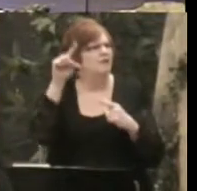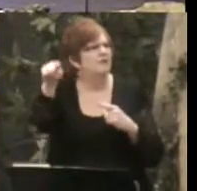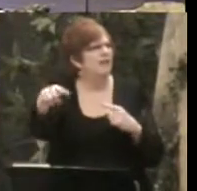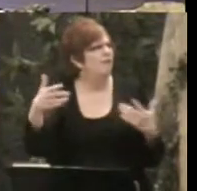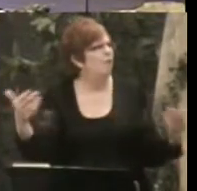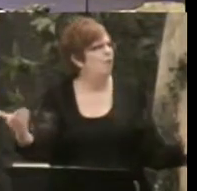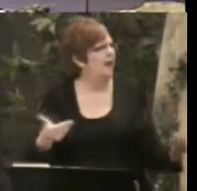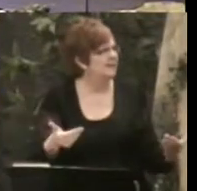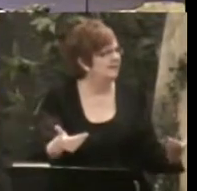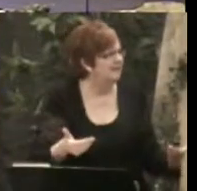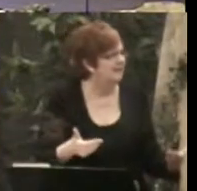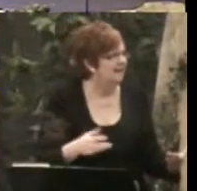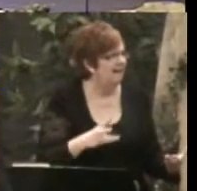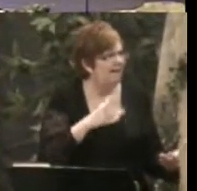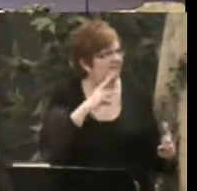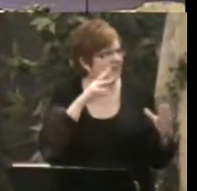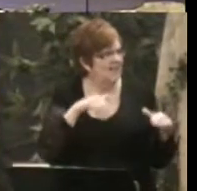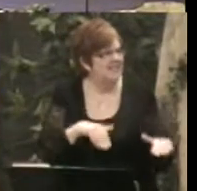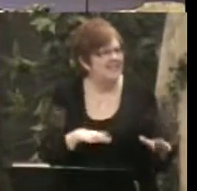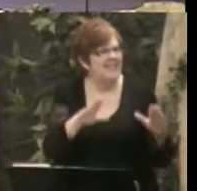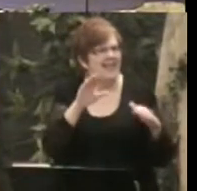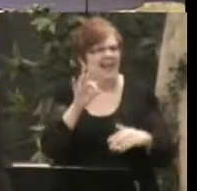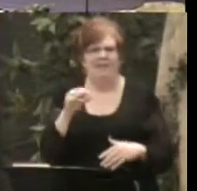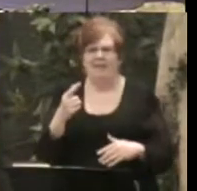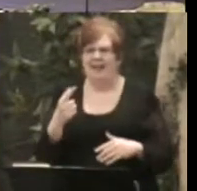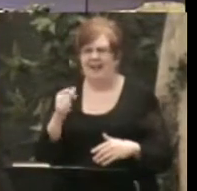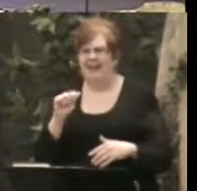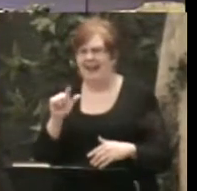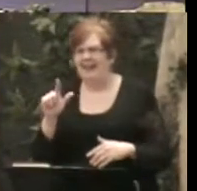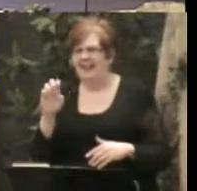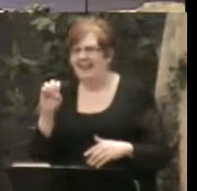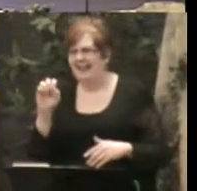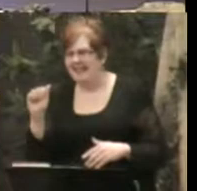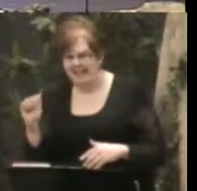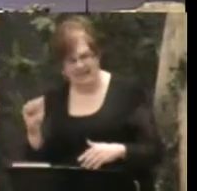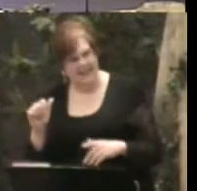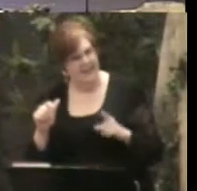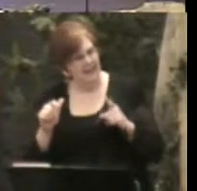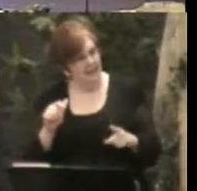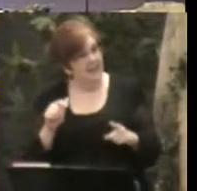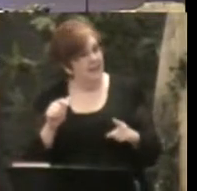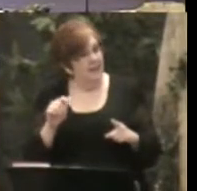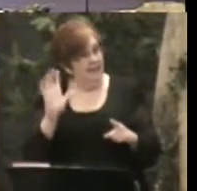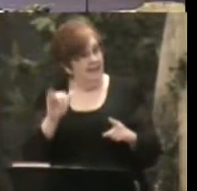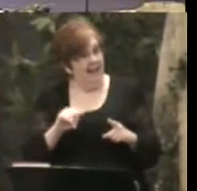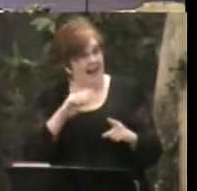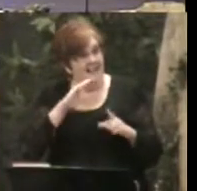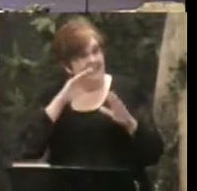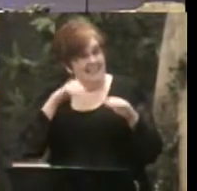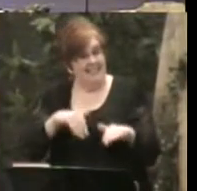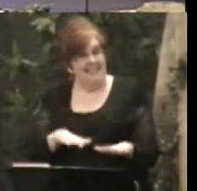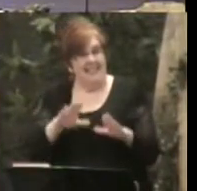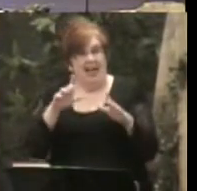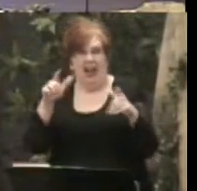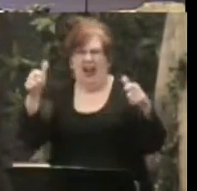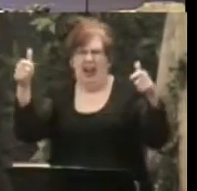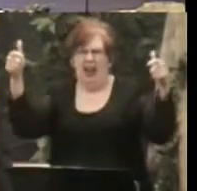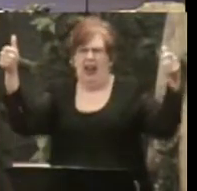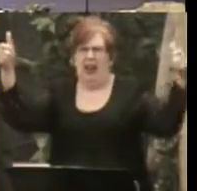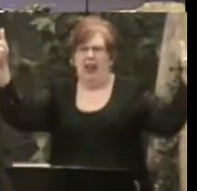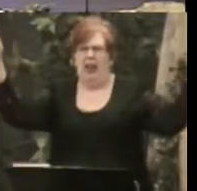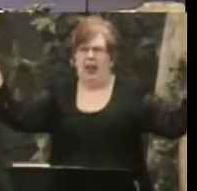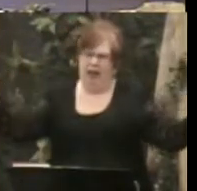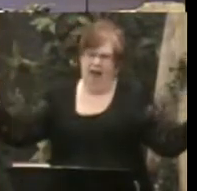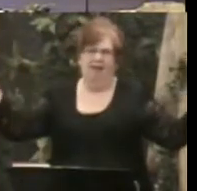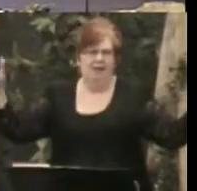The other side of the Sea of Galilee. The Sea of Galilee is a large body of